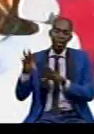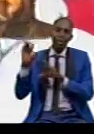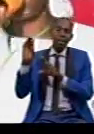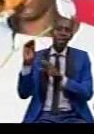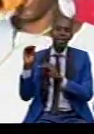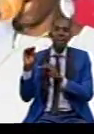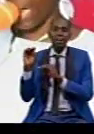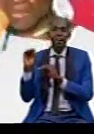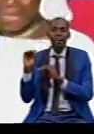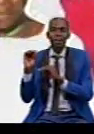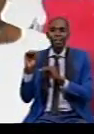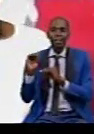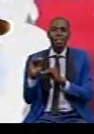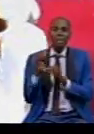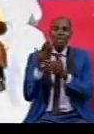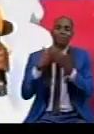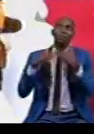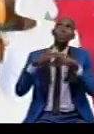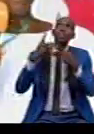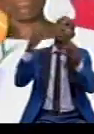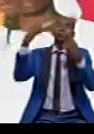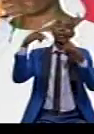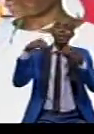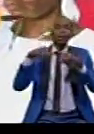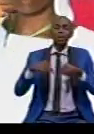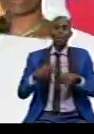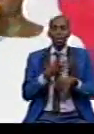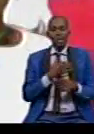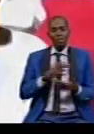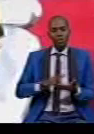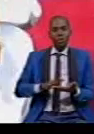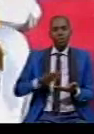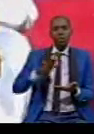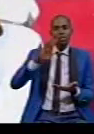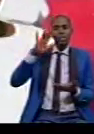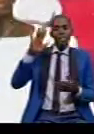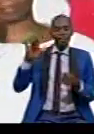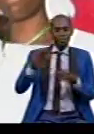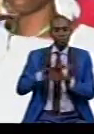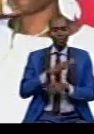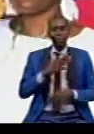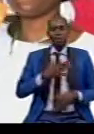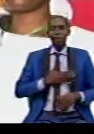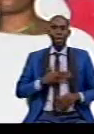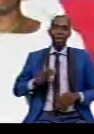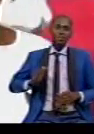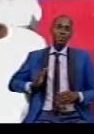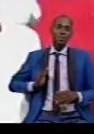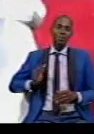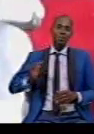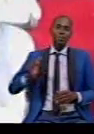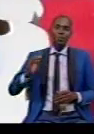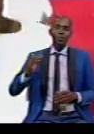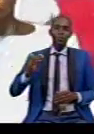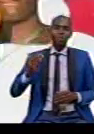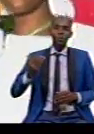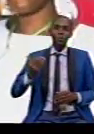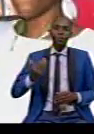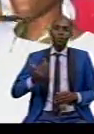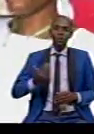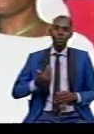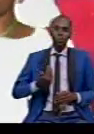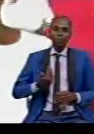name. In Jesus' name we pray.